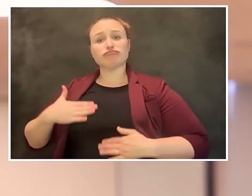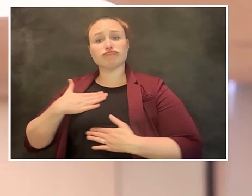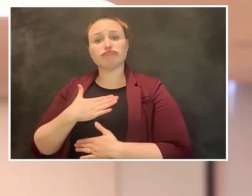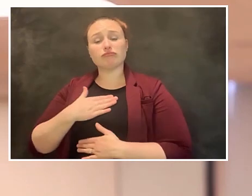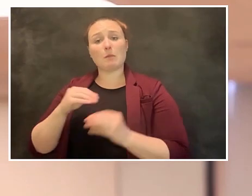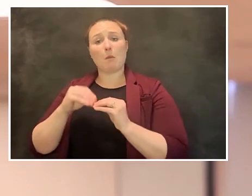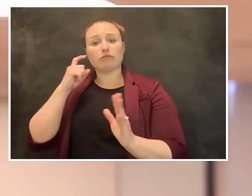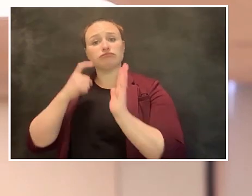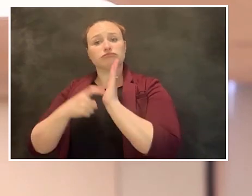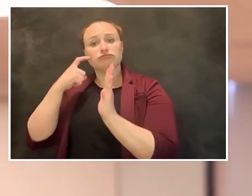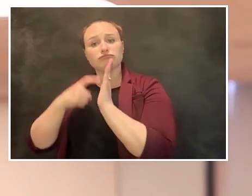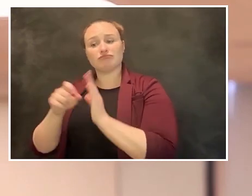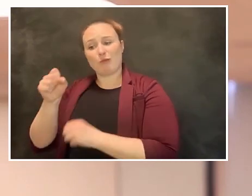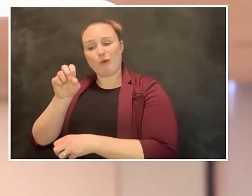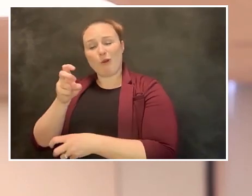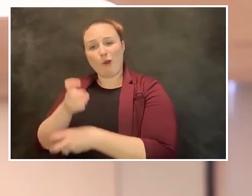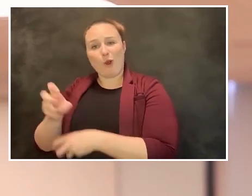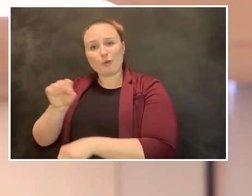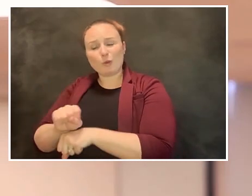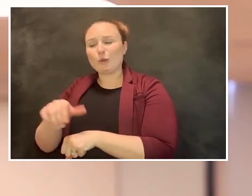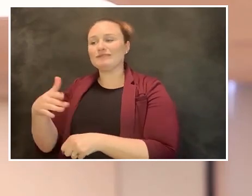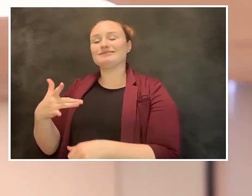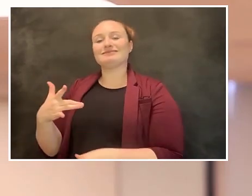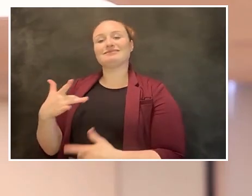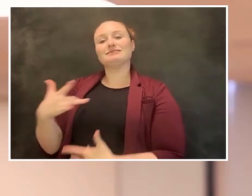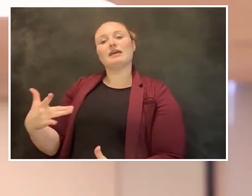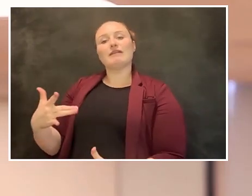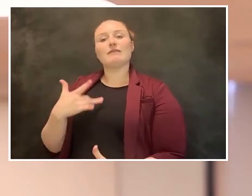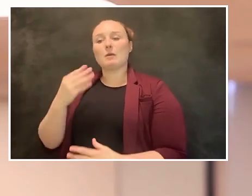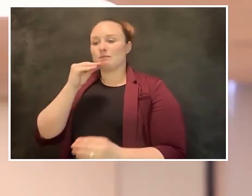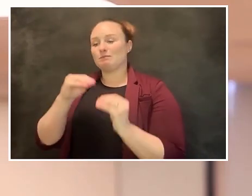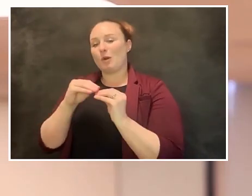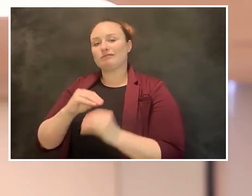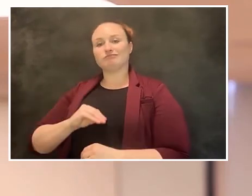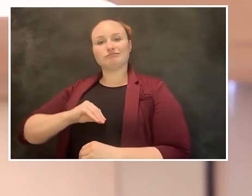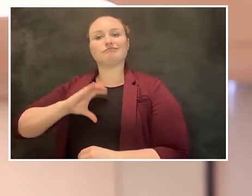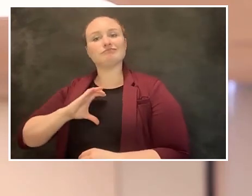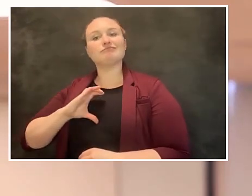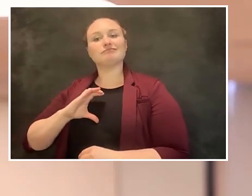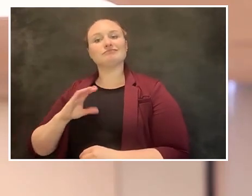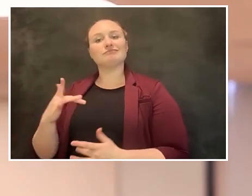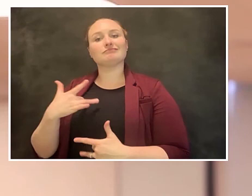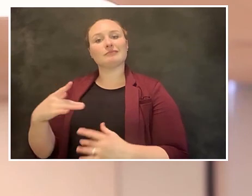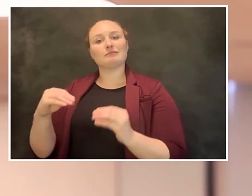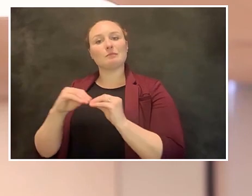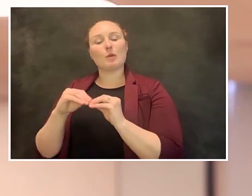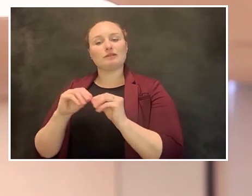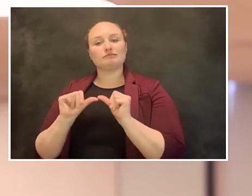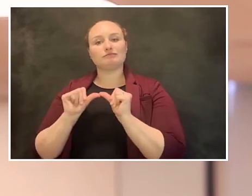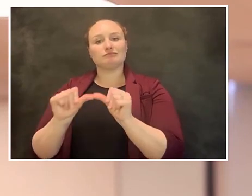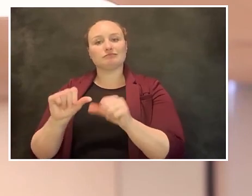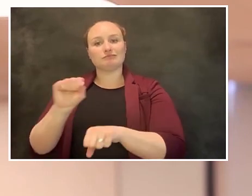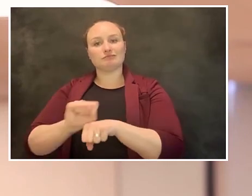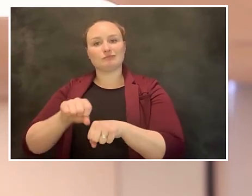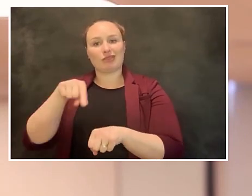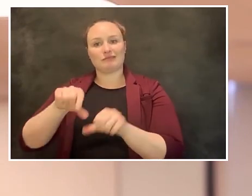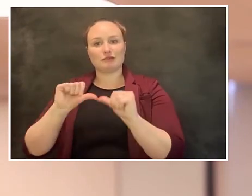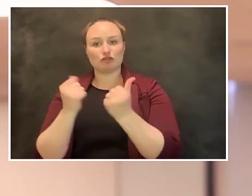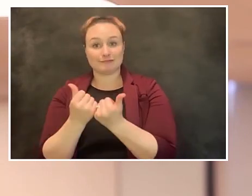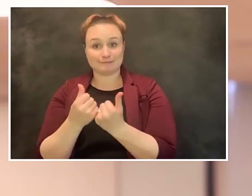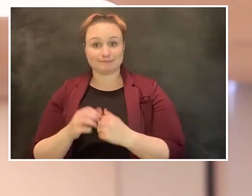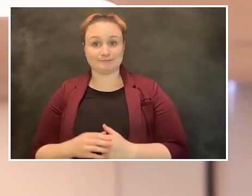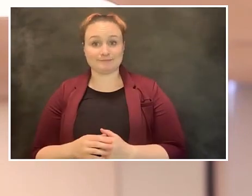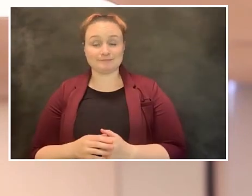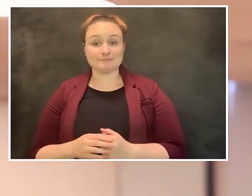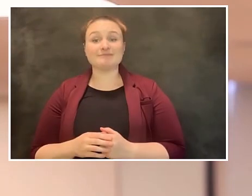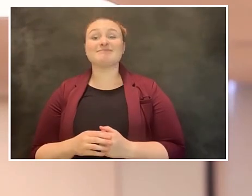more likely to feel good about the work that they do and more likely to stay employed with this agency. This, in turn,